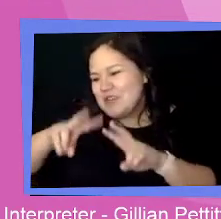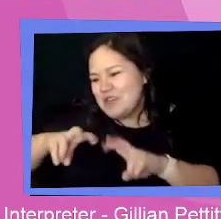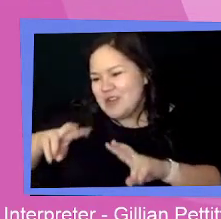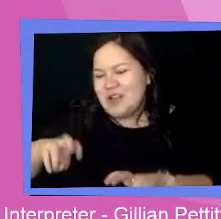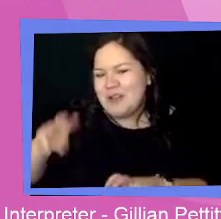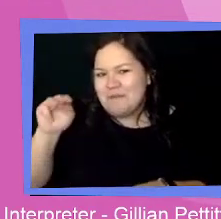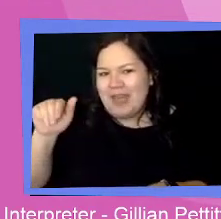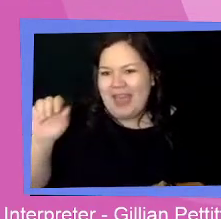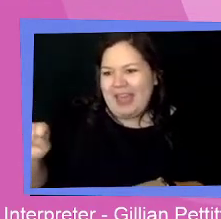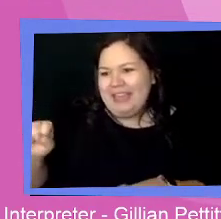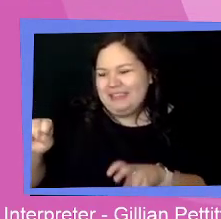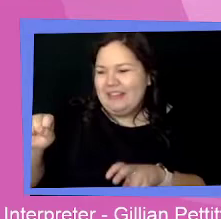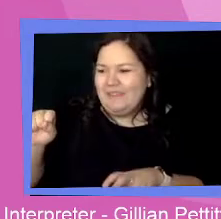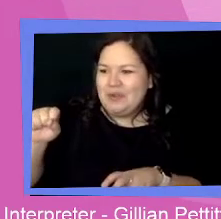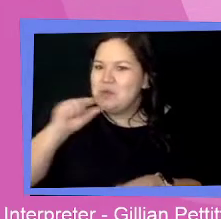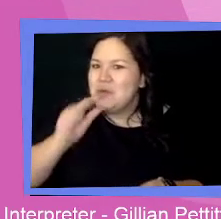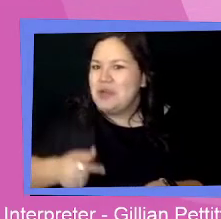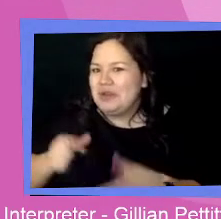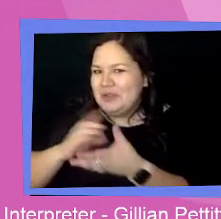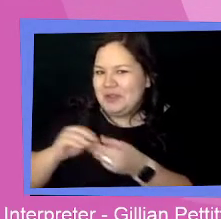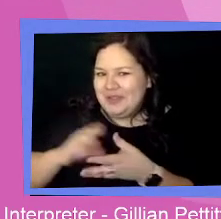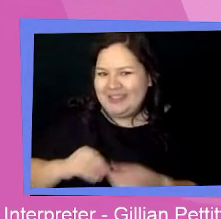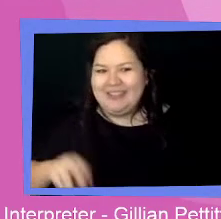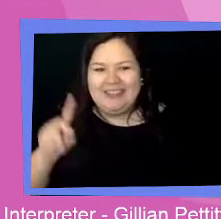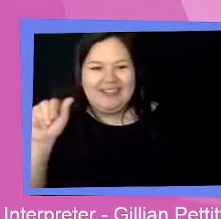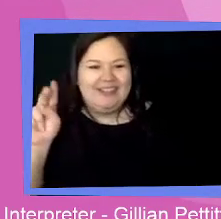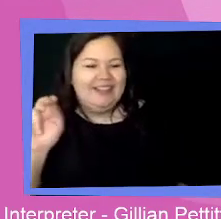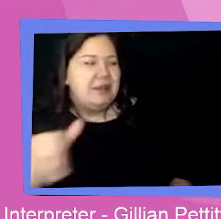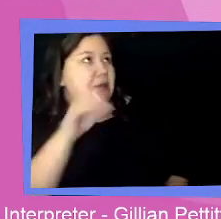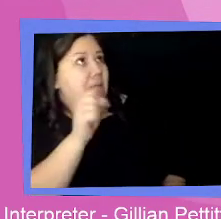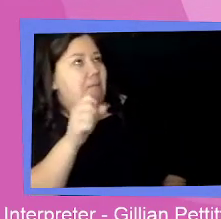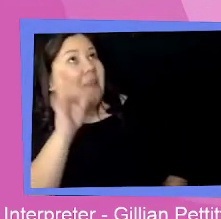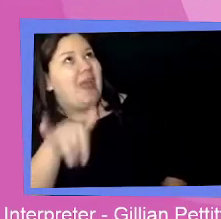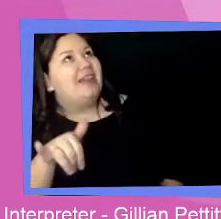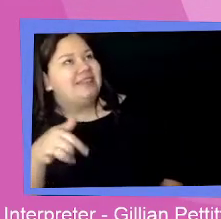of Queer Stories. That sounds like my kind of afternoon.